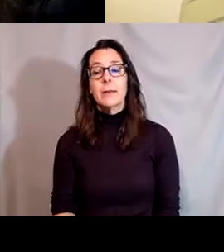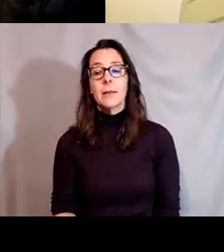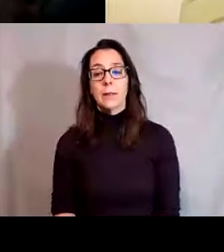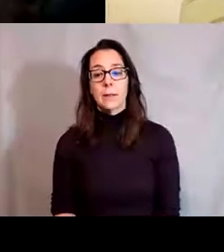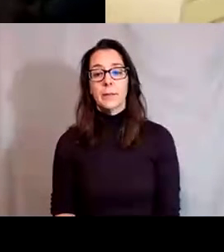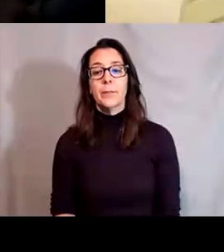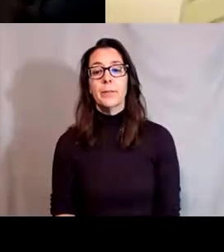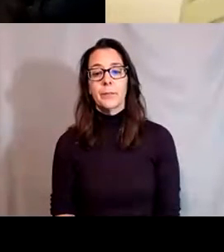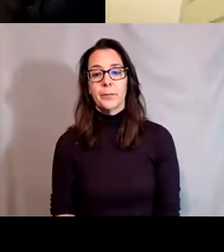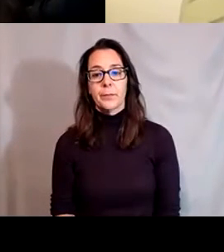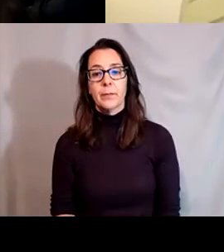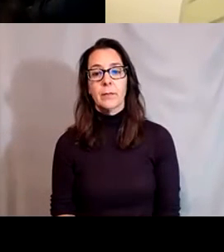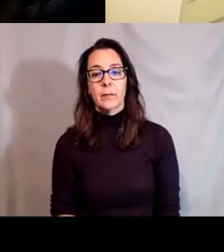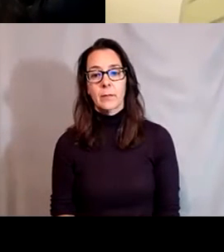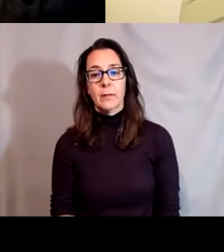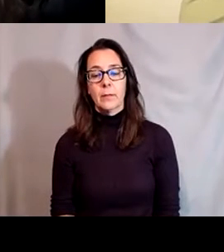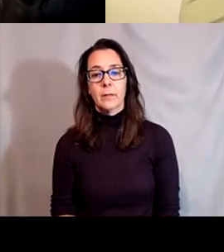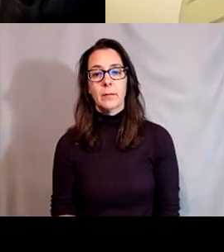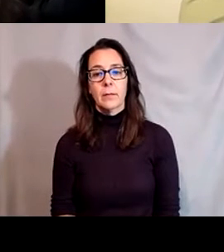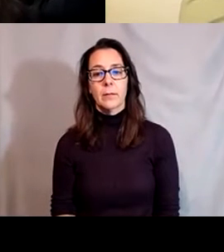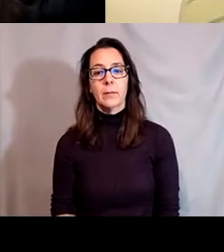the wonderful major